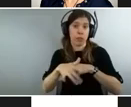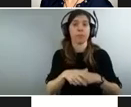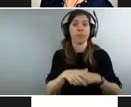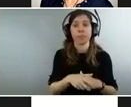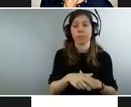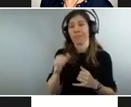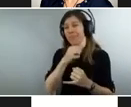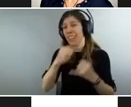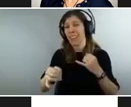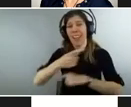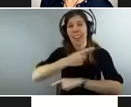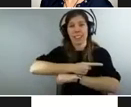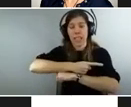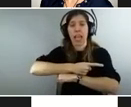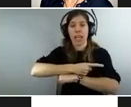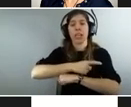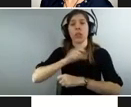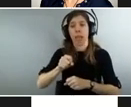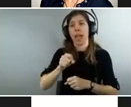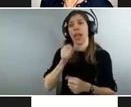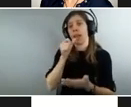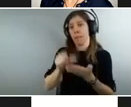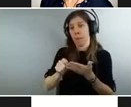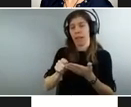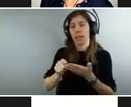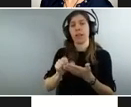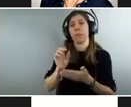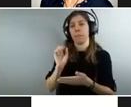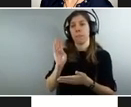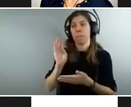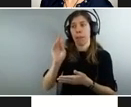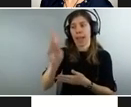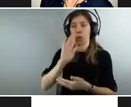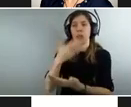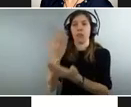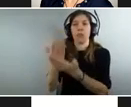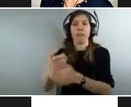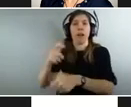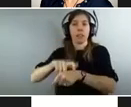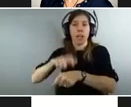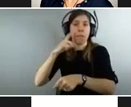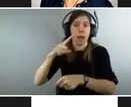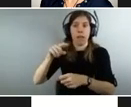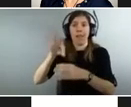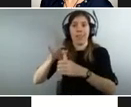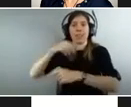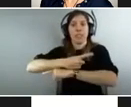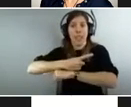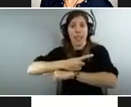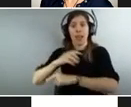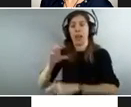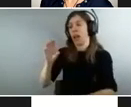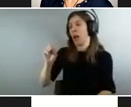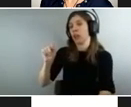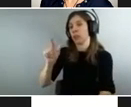mail your ballot back so that it gets there by election day is October 27th. Some